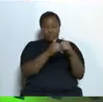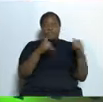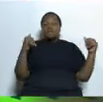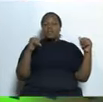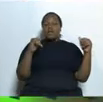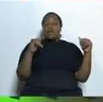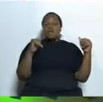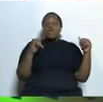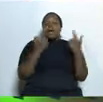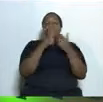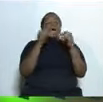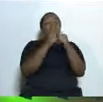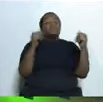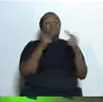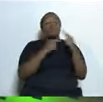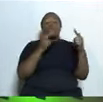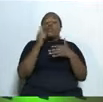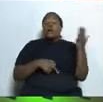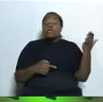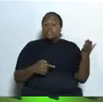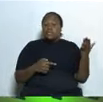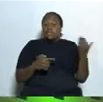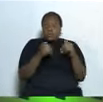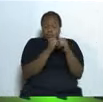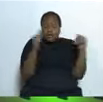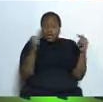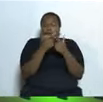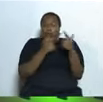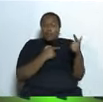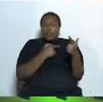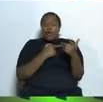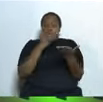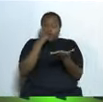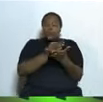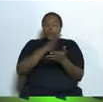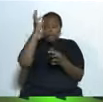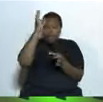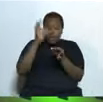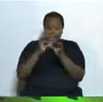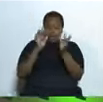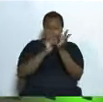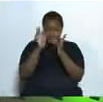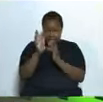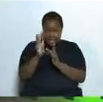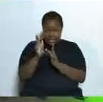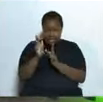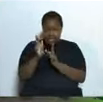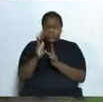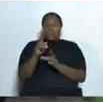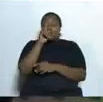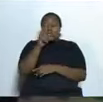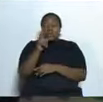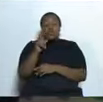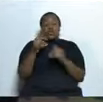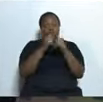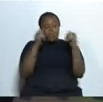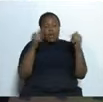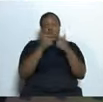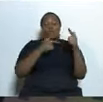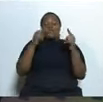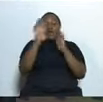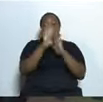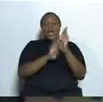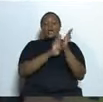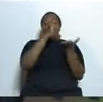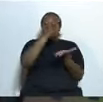away from what? A falling away from total faith in Jesus. A falling away from Bible truth. A falling